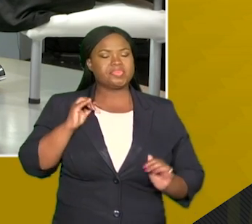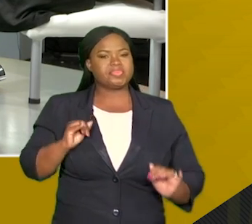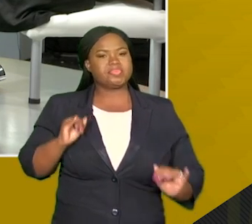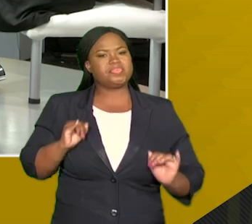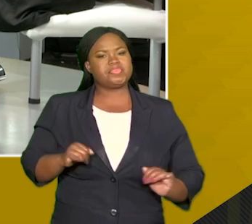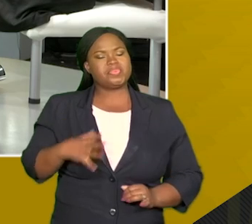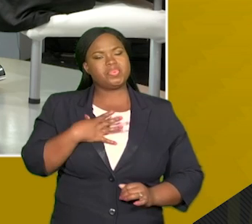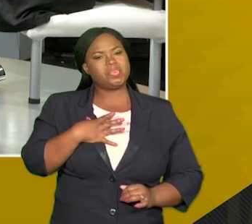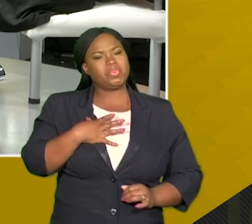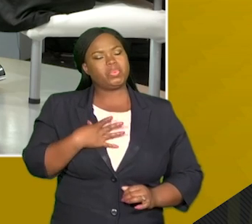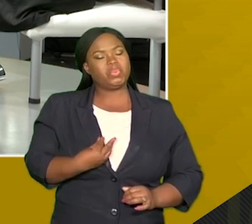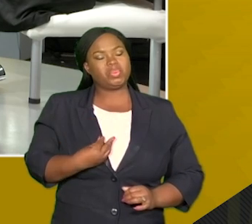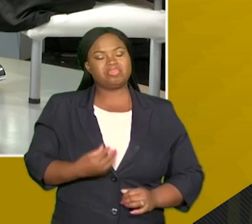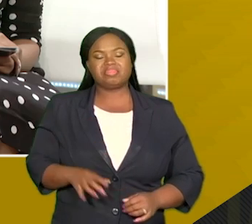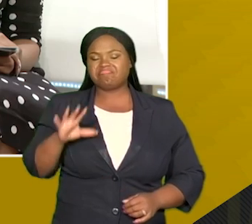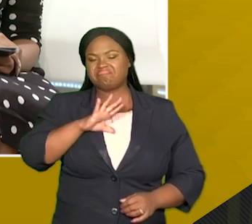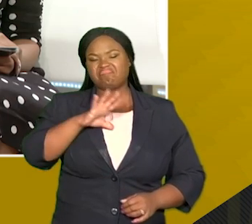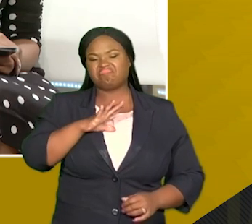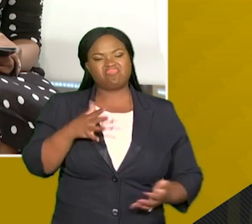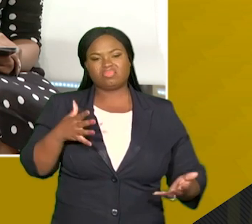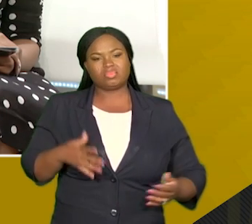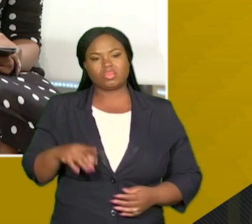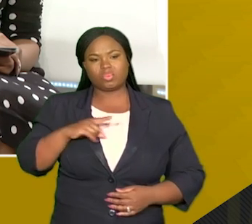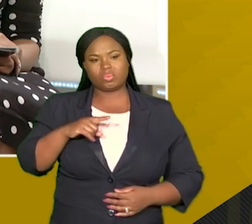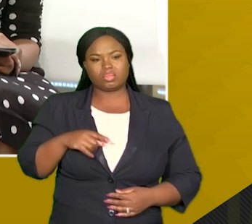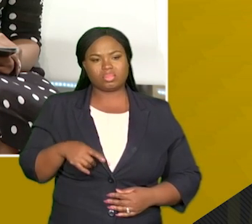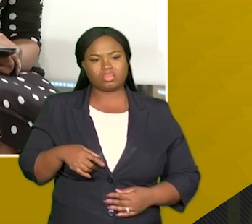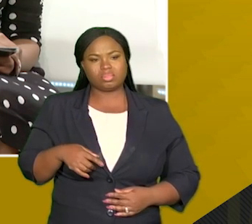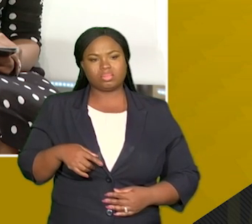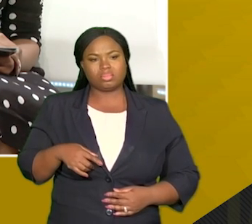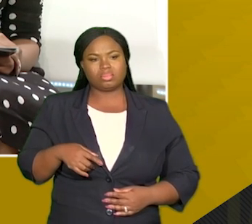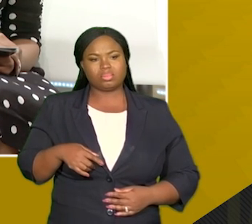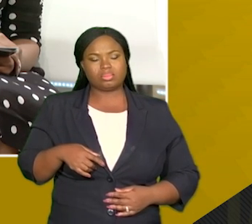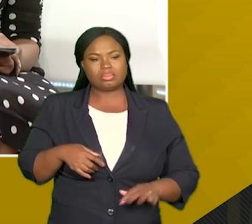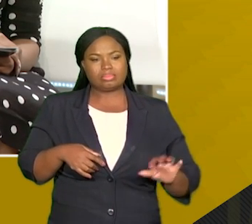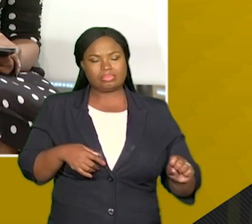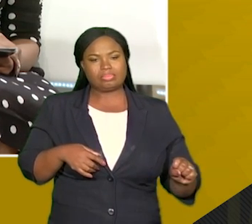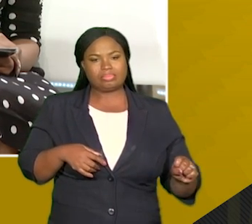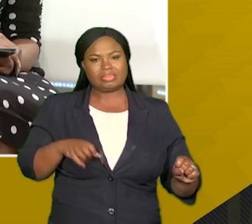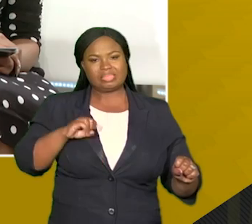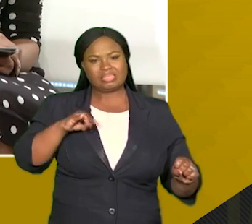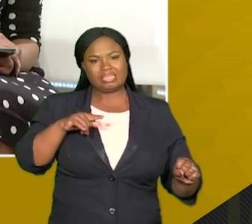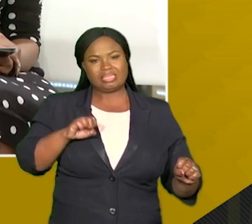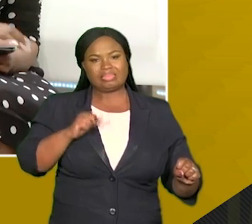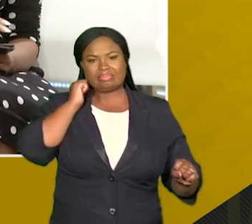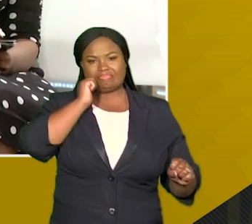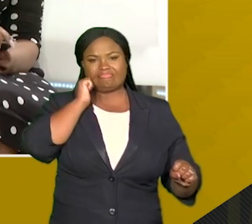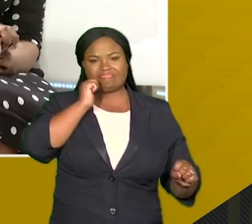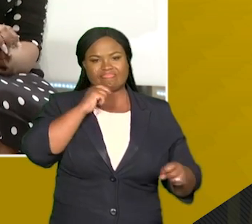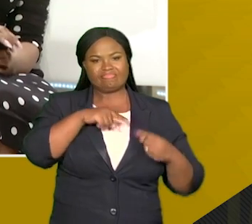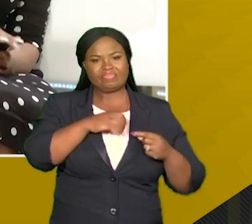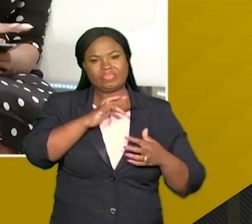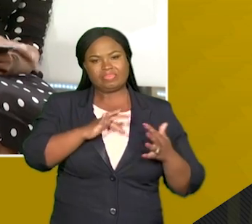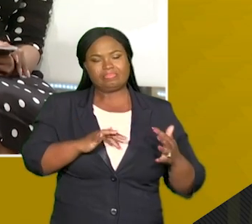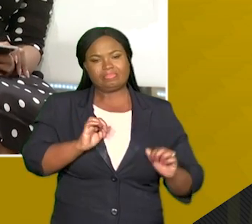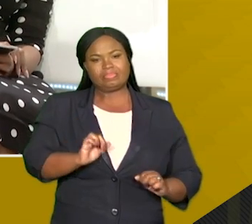It's painful, and it's fine because he's a policeman. Sihle, siyaxolisa kakhulu ngodaba lakho,